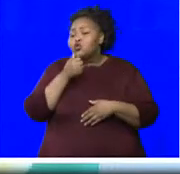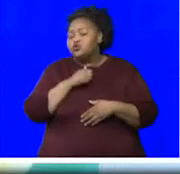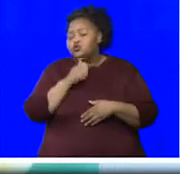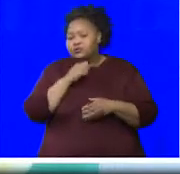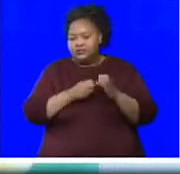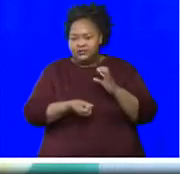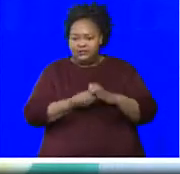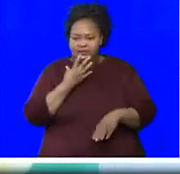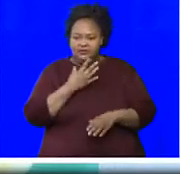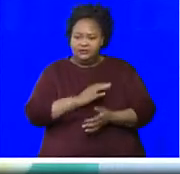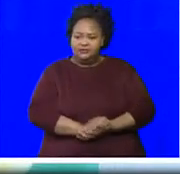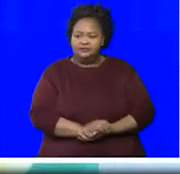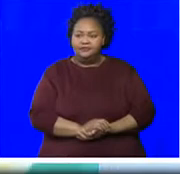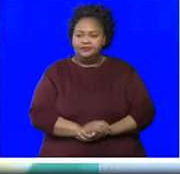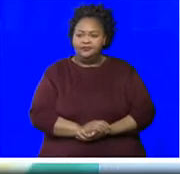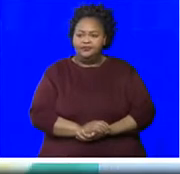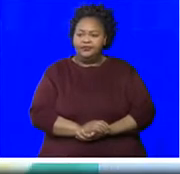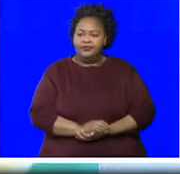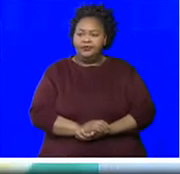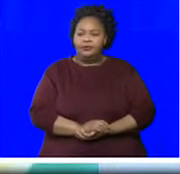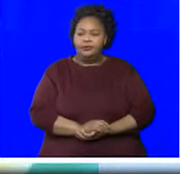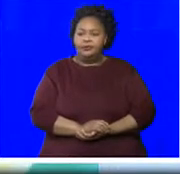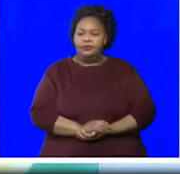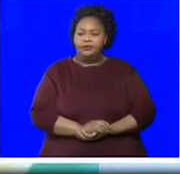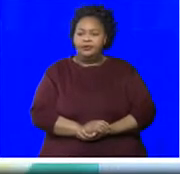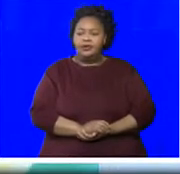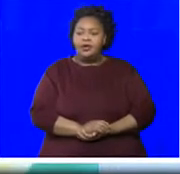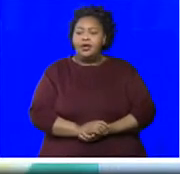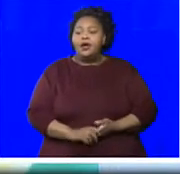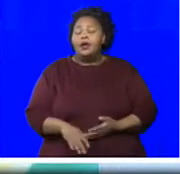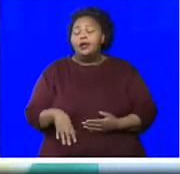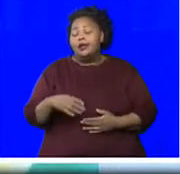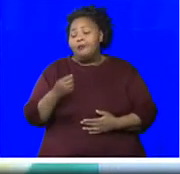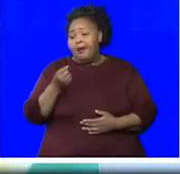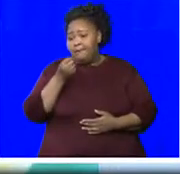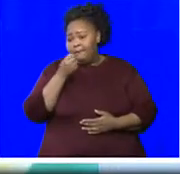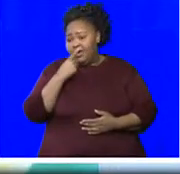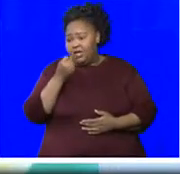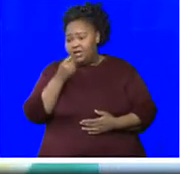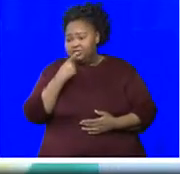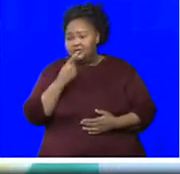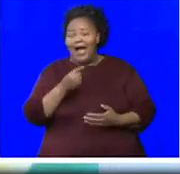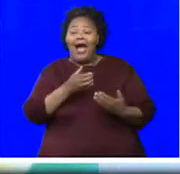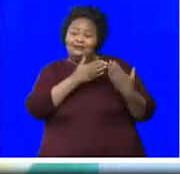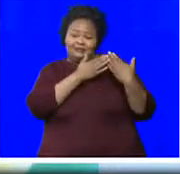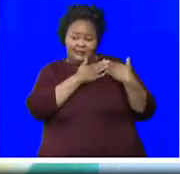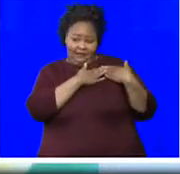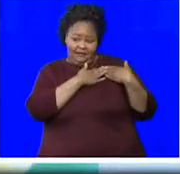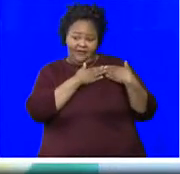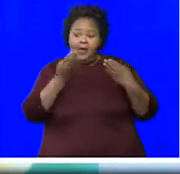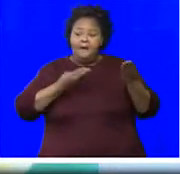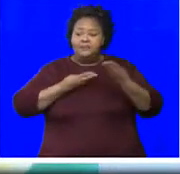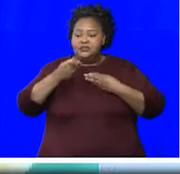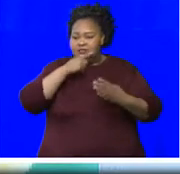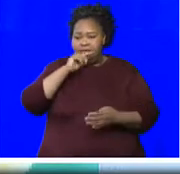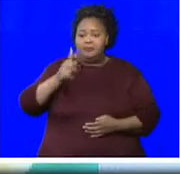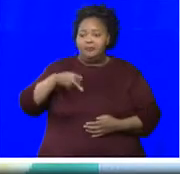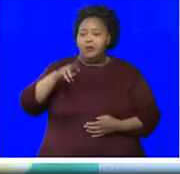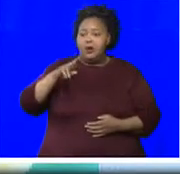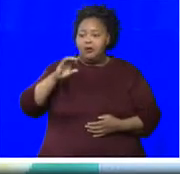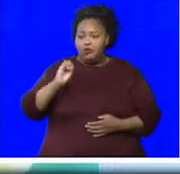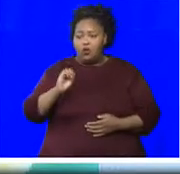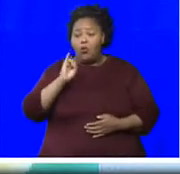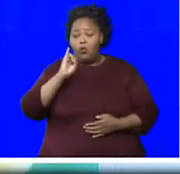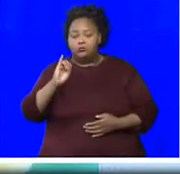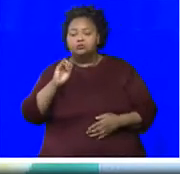product is Pro One. You can actually go and do a research on Pro One. What they do, they are into the petroleum industry and as